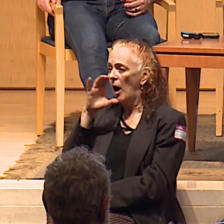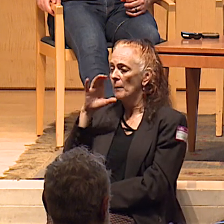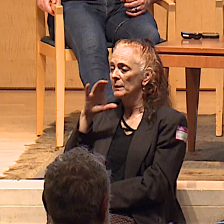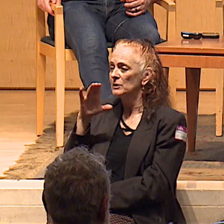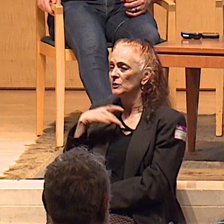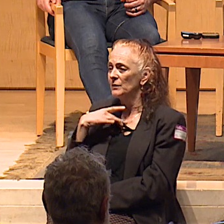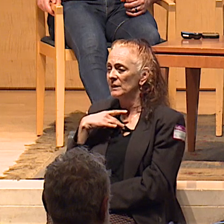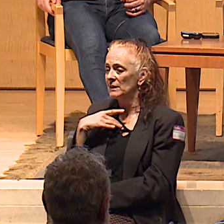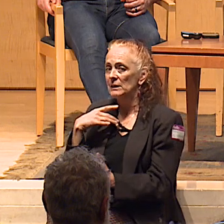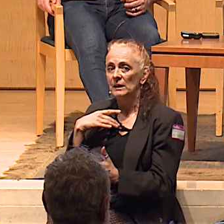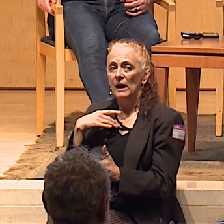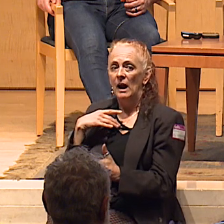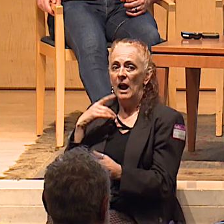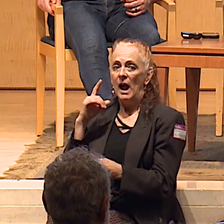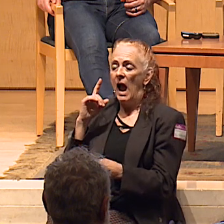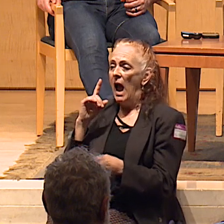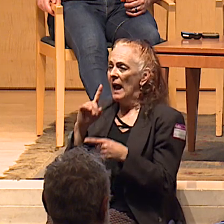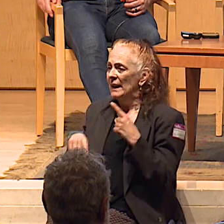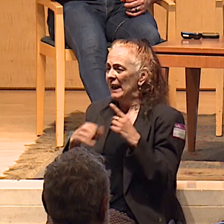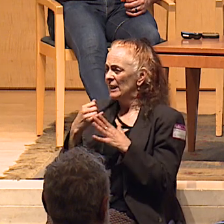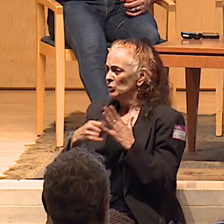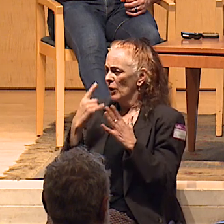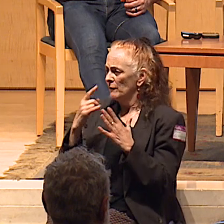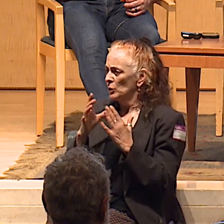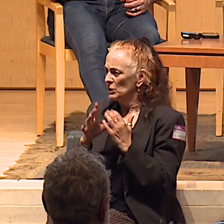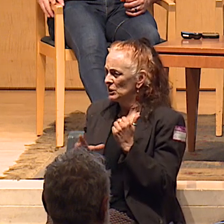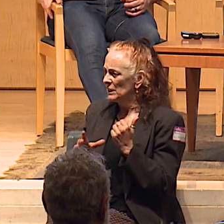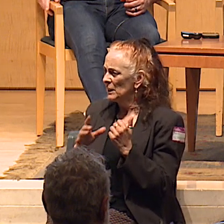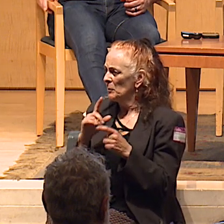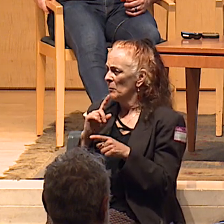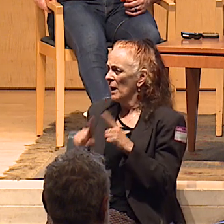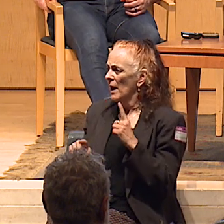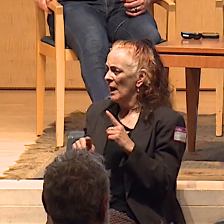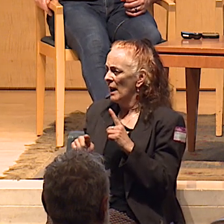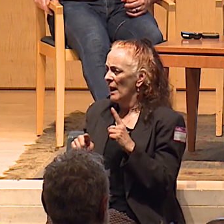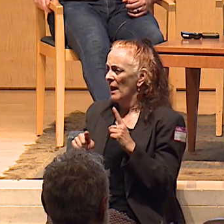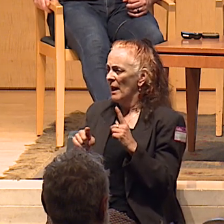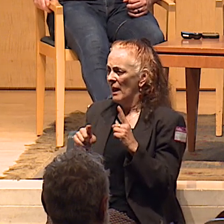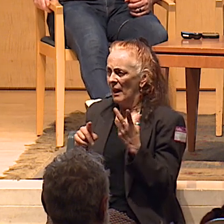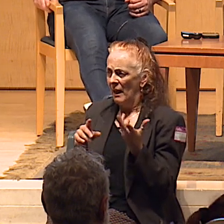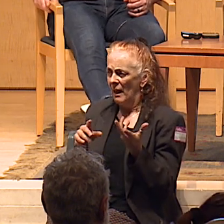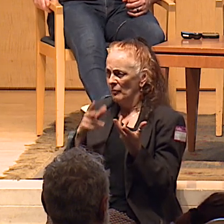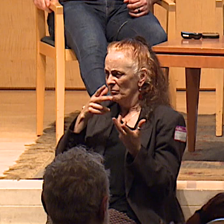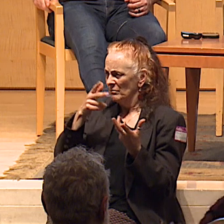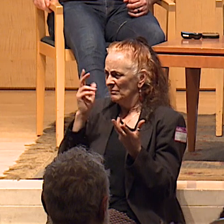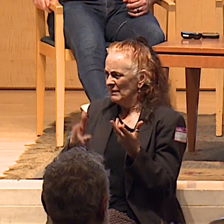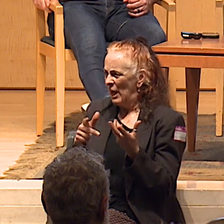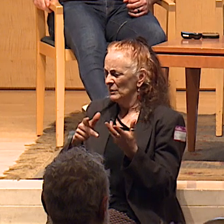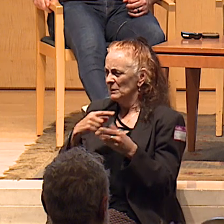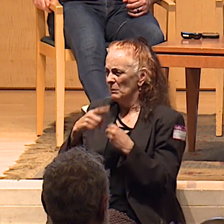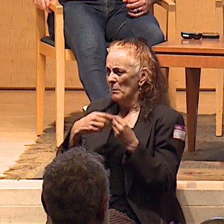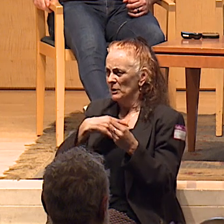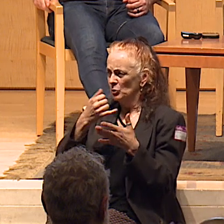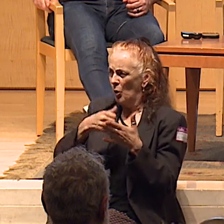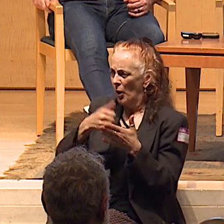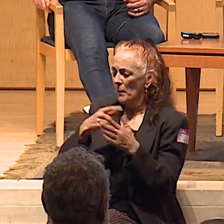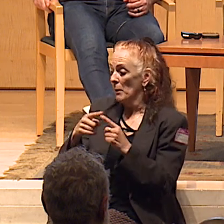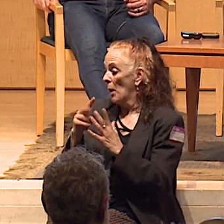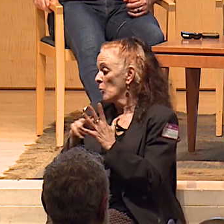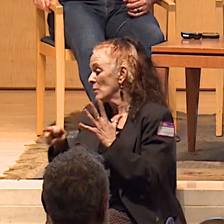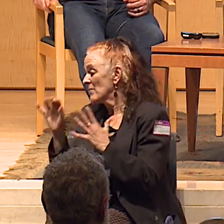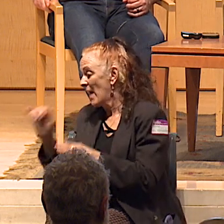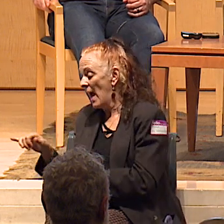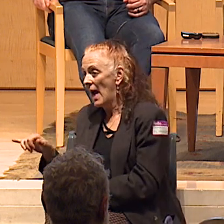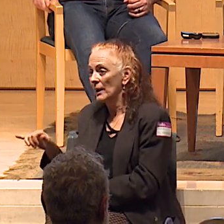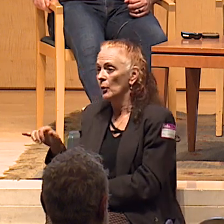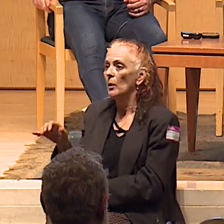shit, you read them and you're like, you know what? This could be good or bad, actually. But you're like, you know what? If this person can do it, maybe I can